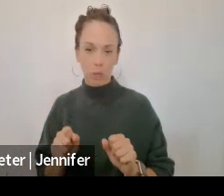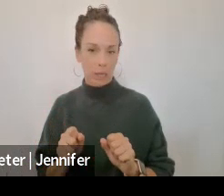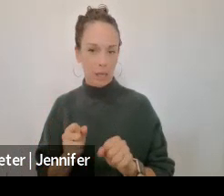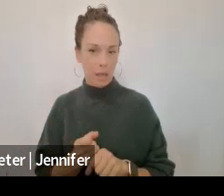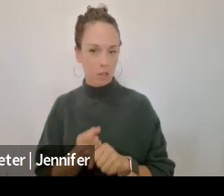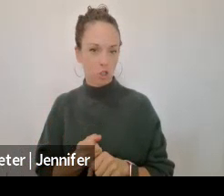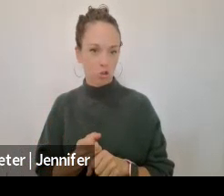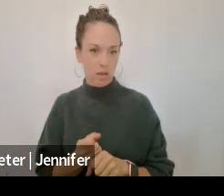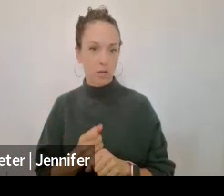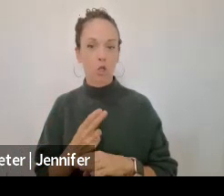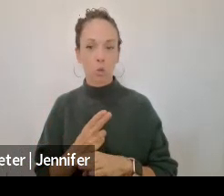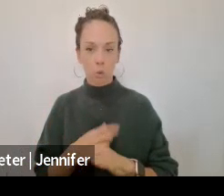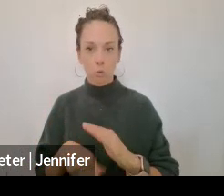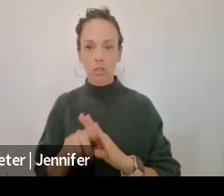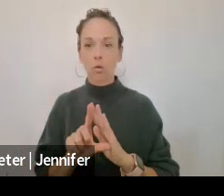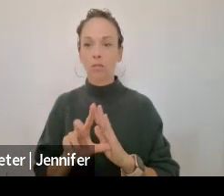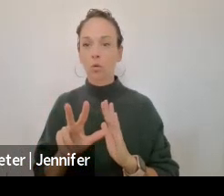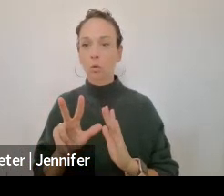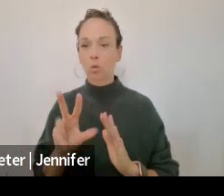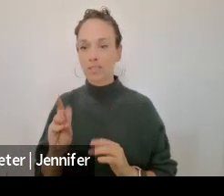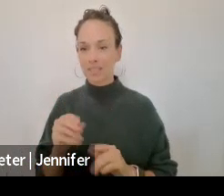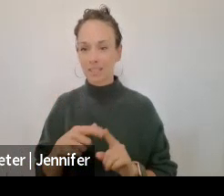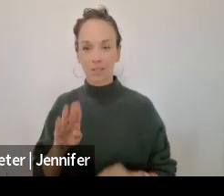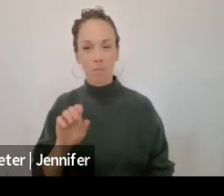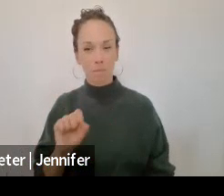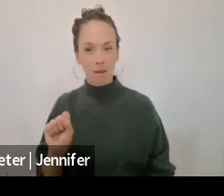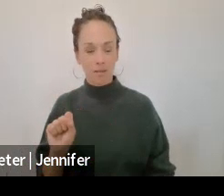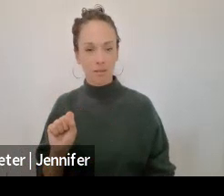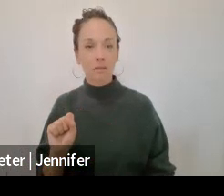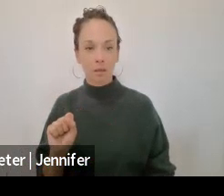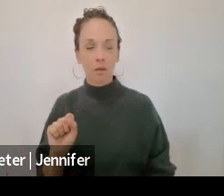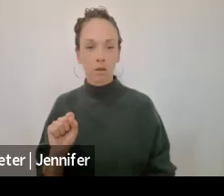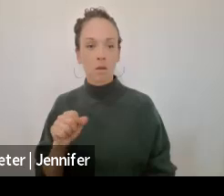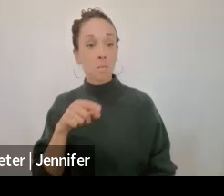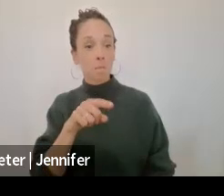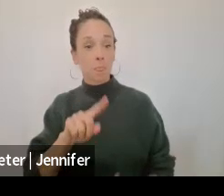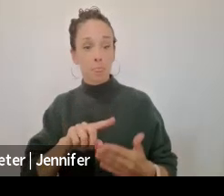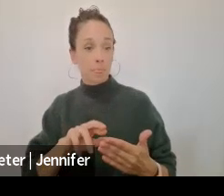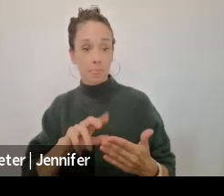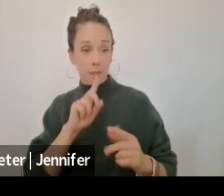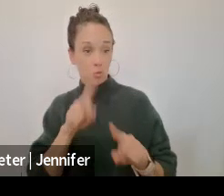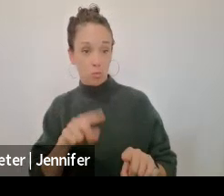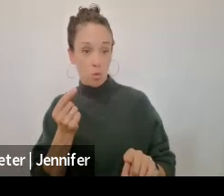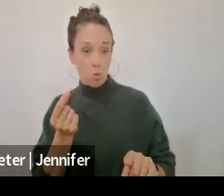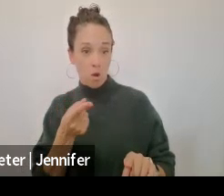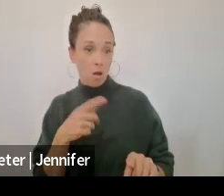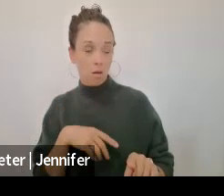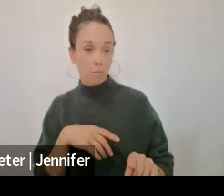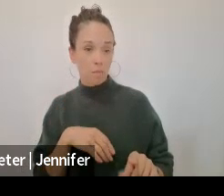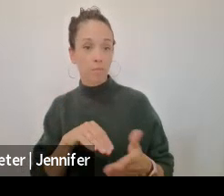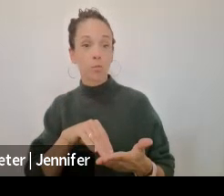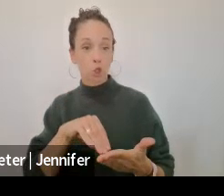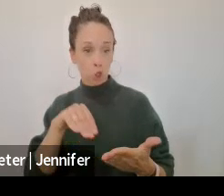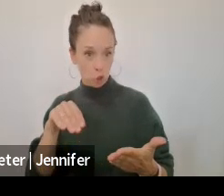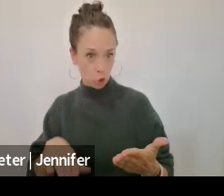using Review 360 from the BESS results. In this report, we can see that we have our students'